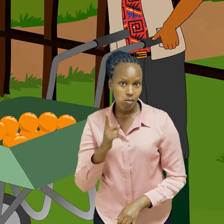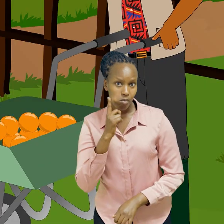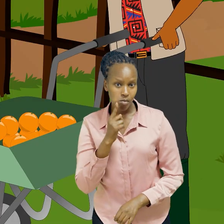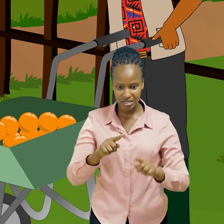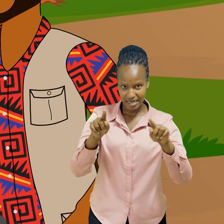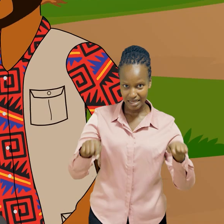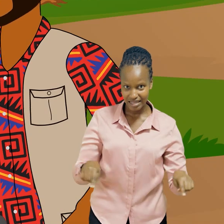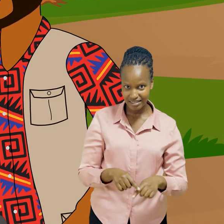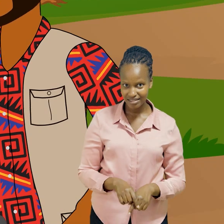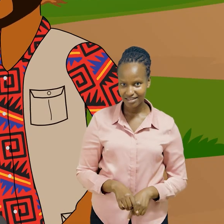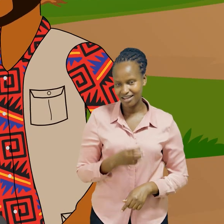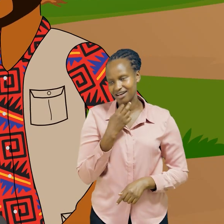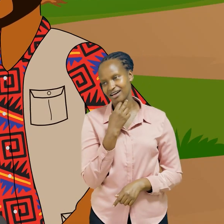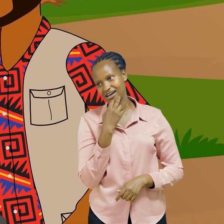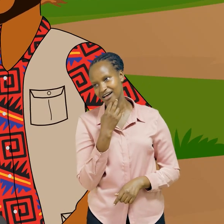candy garden.